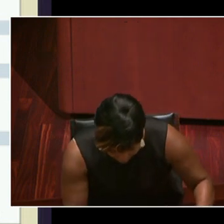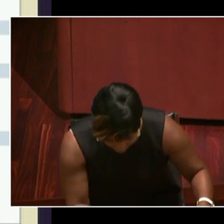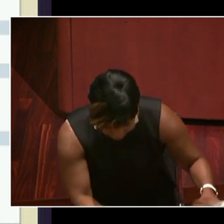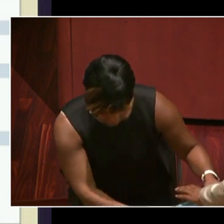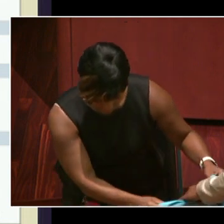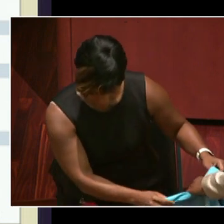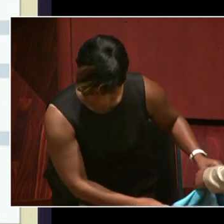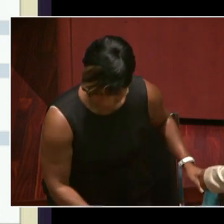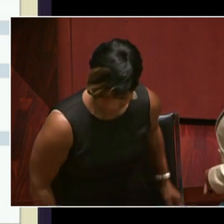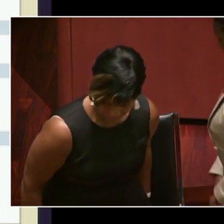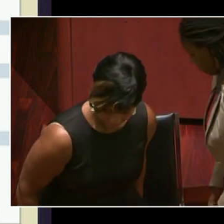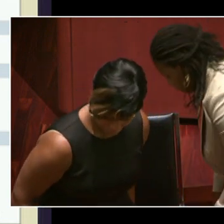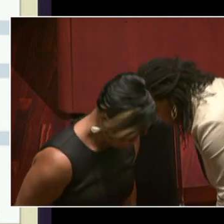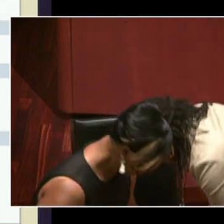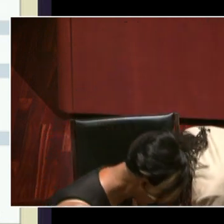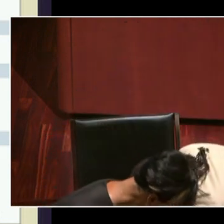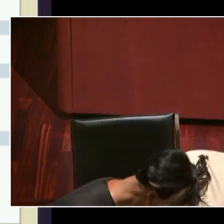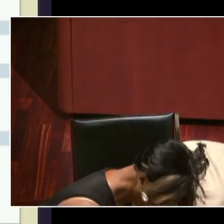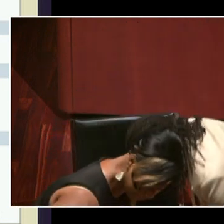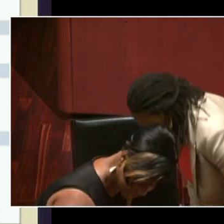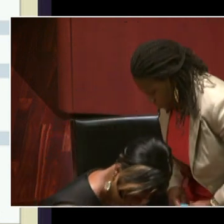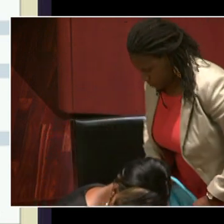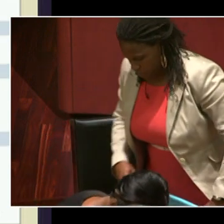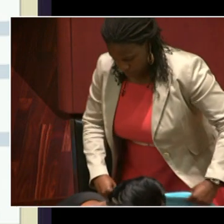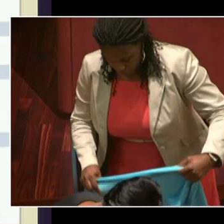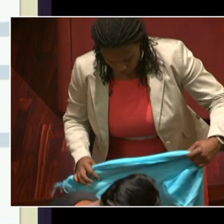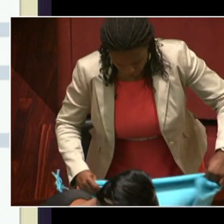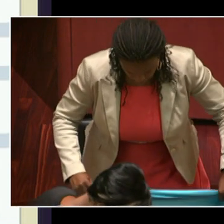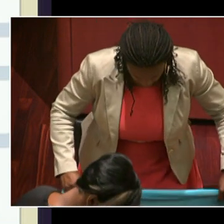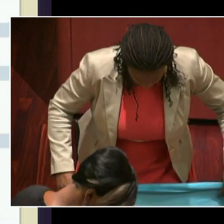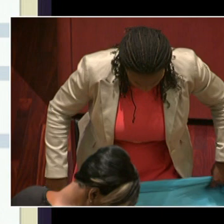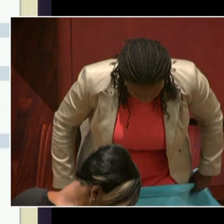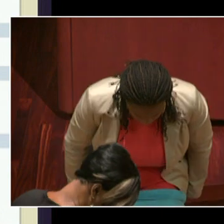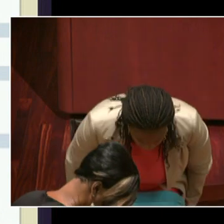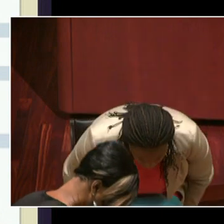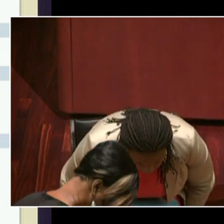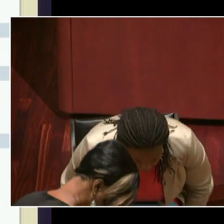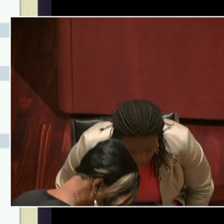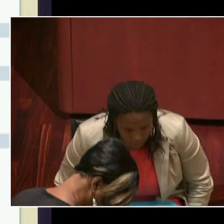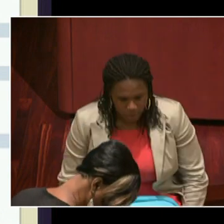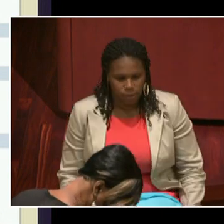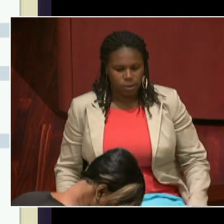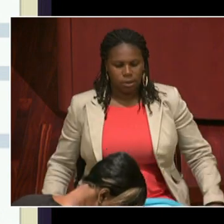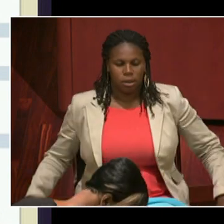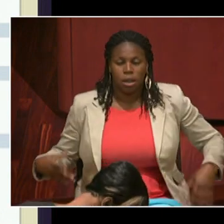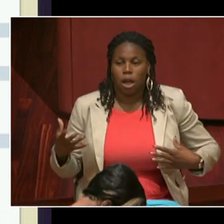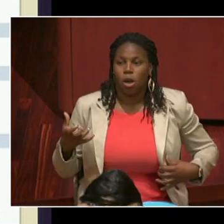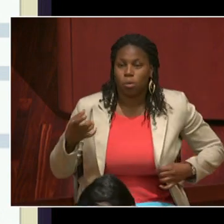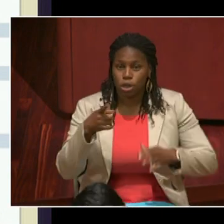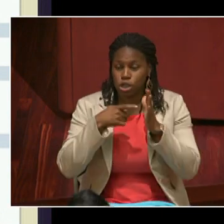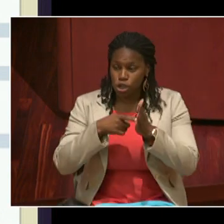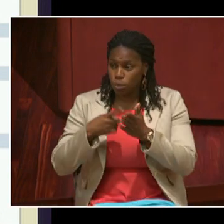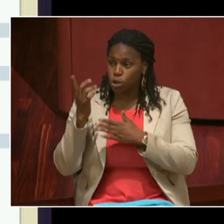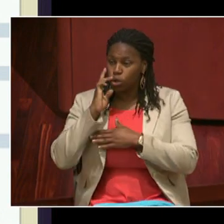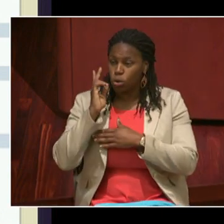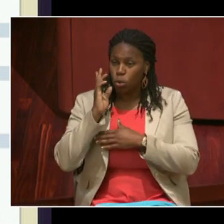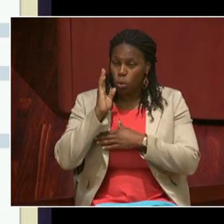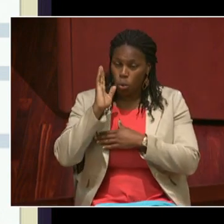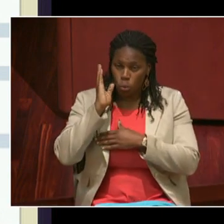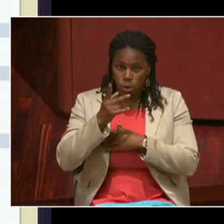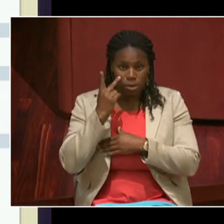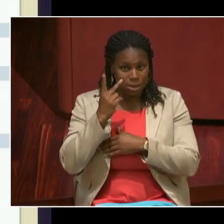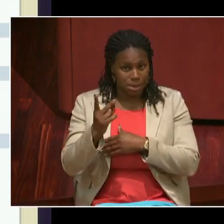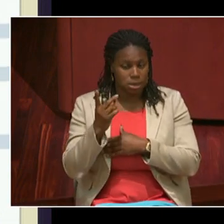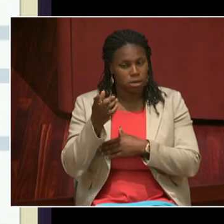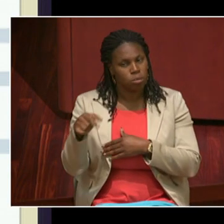Now, before we actually go out and kind of walk through the search process, I wanted to show you what you're going to see so that you understand